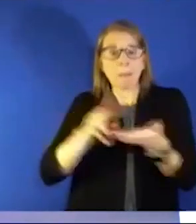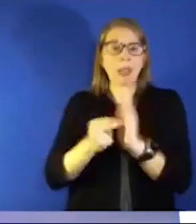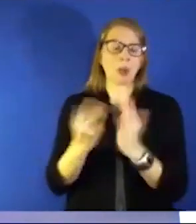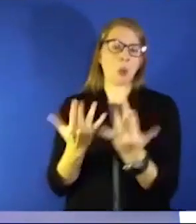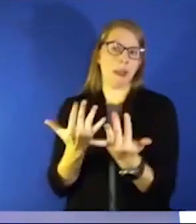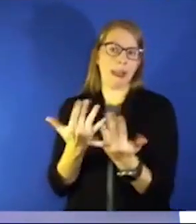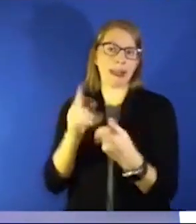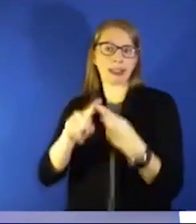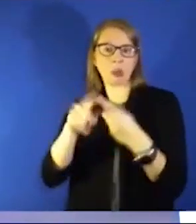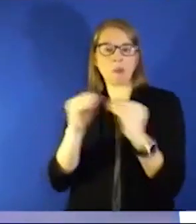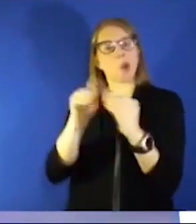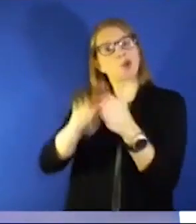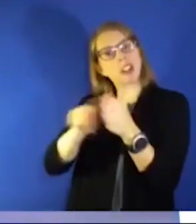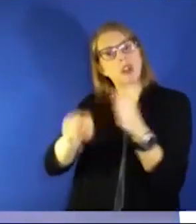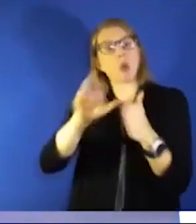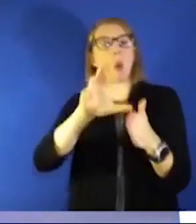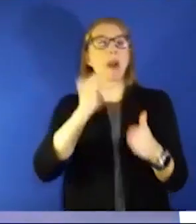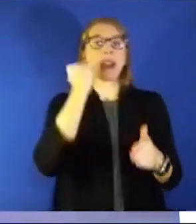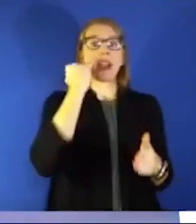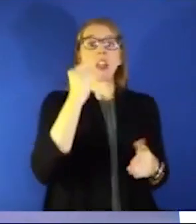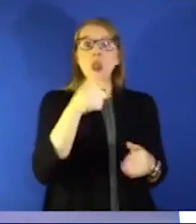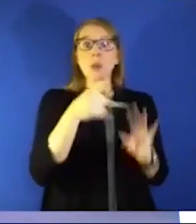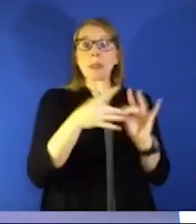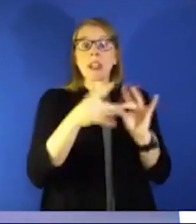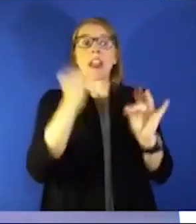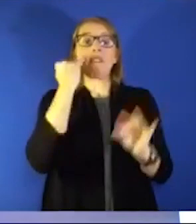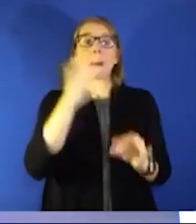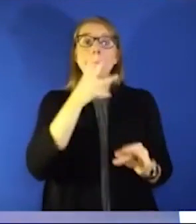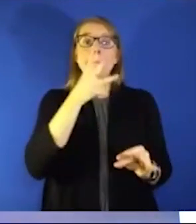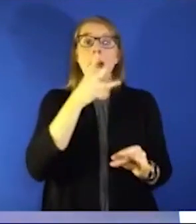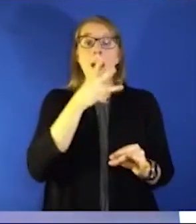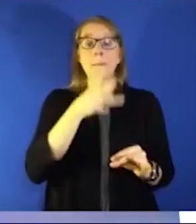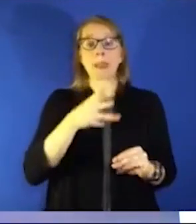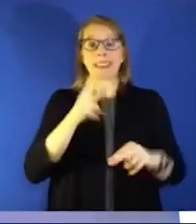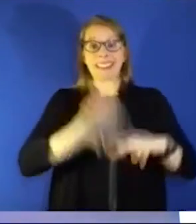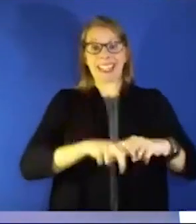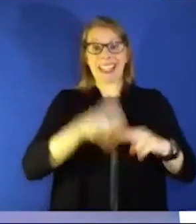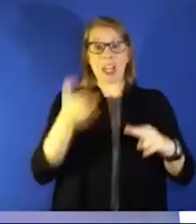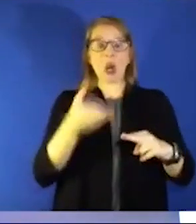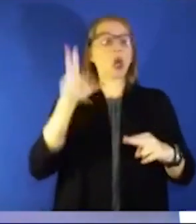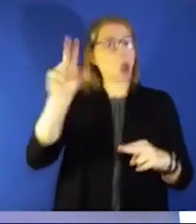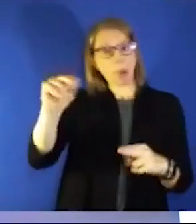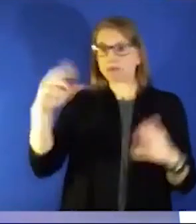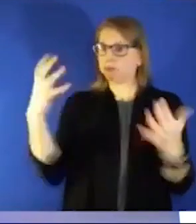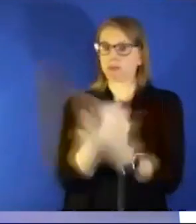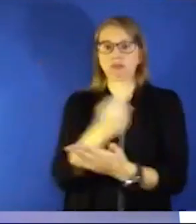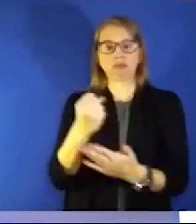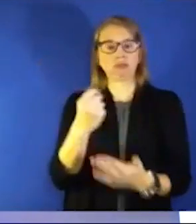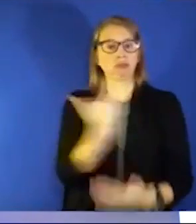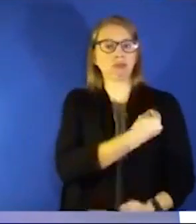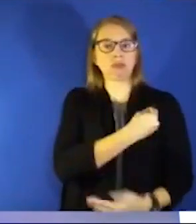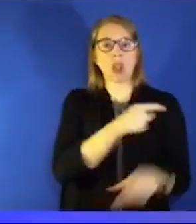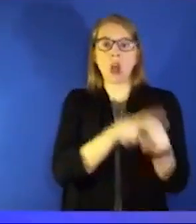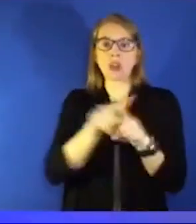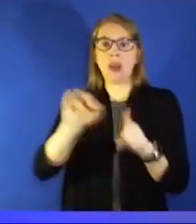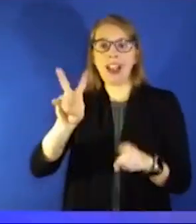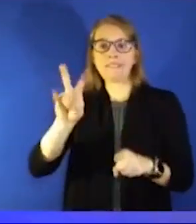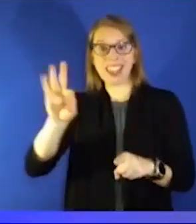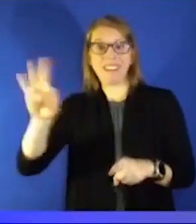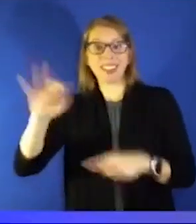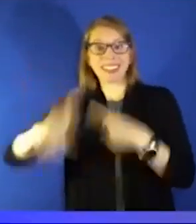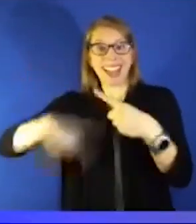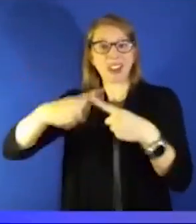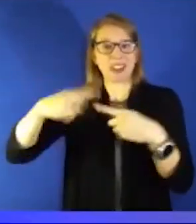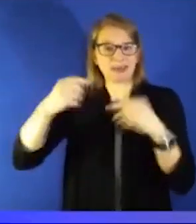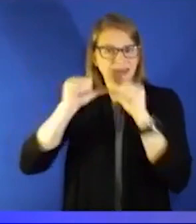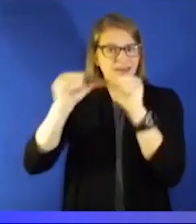you're saying if a mom was sitting here, you would say, nope, it's okay to get vaccinated, and it's okay to go through with your IVF cycle. Right. There's already a pretty good